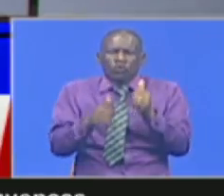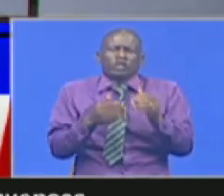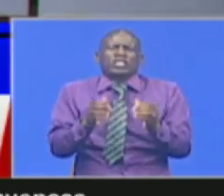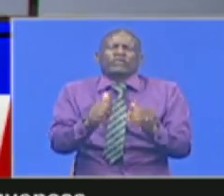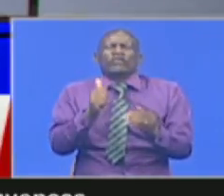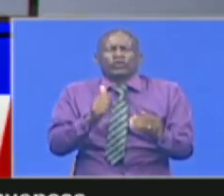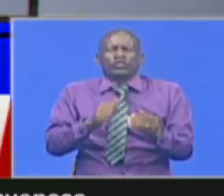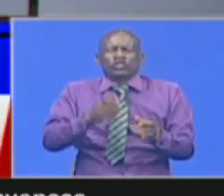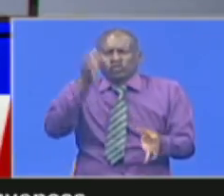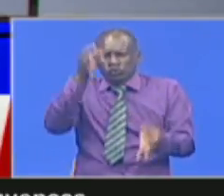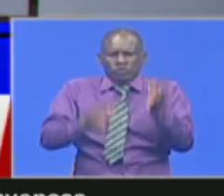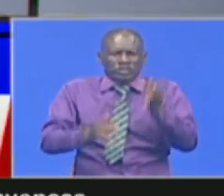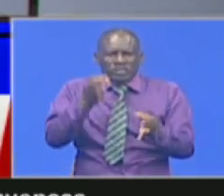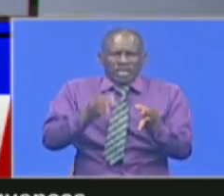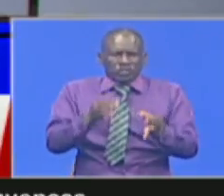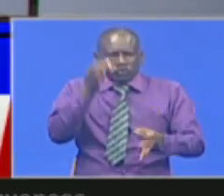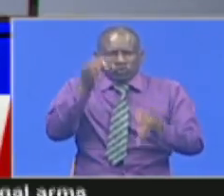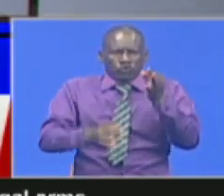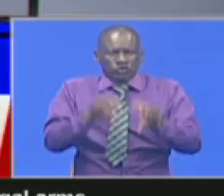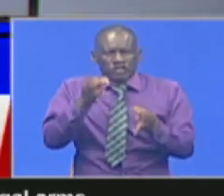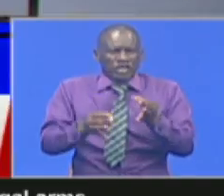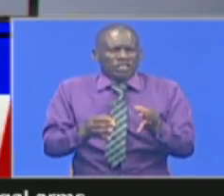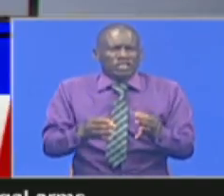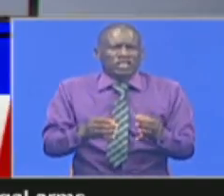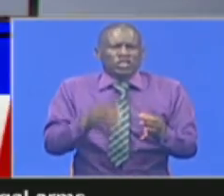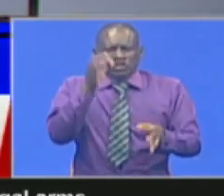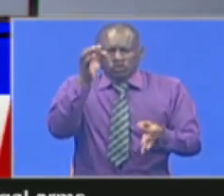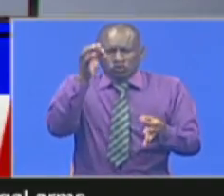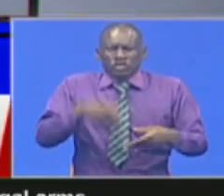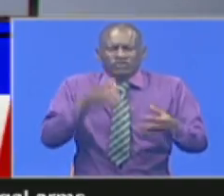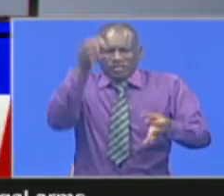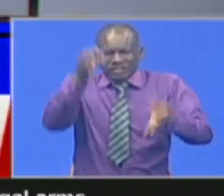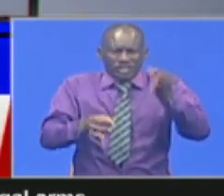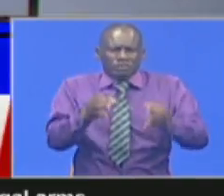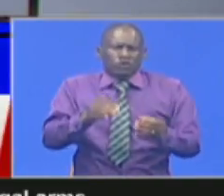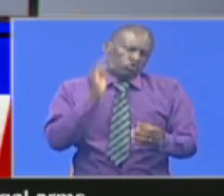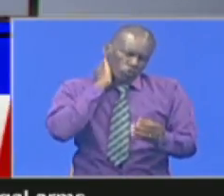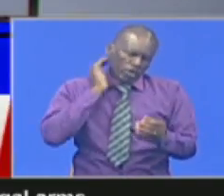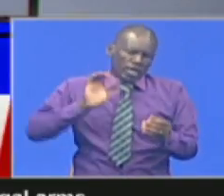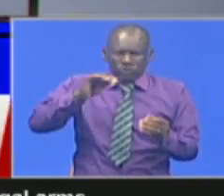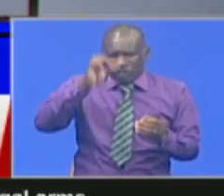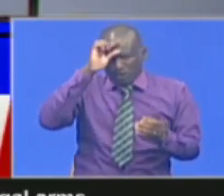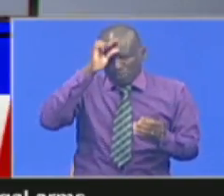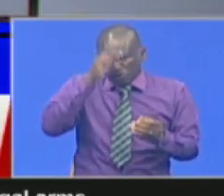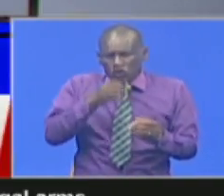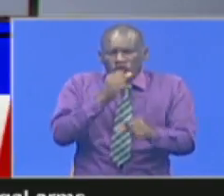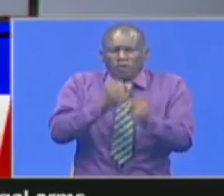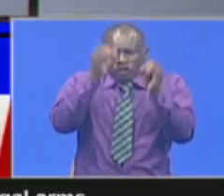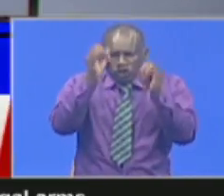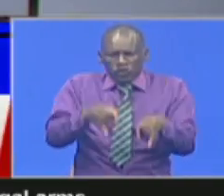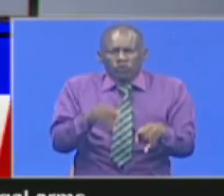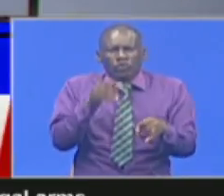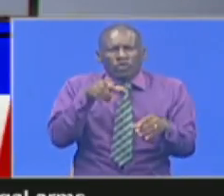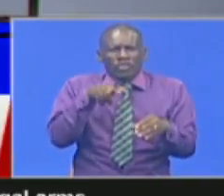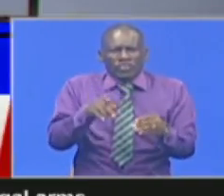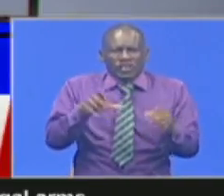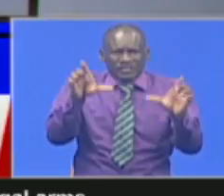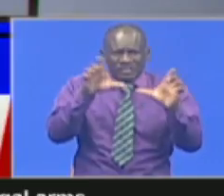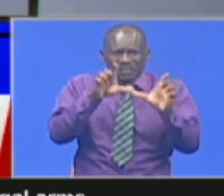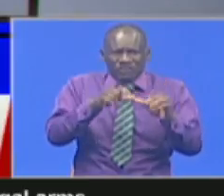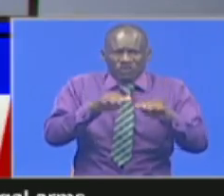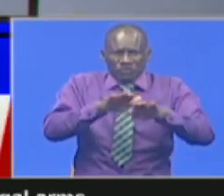Government for declining to renew leases for its pineapple plantations. The court said it lacks jurisdiction on the matter and referred it to the Environment